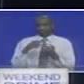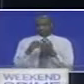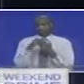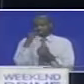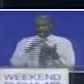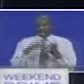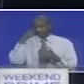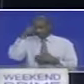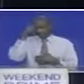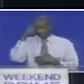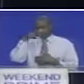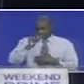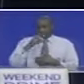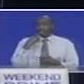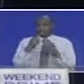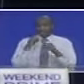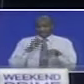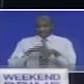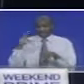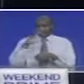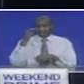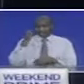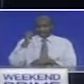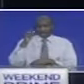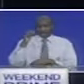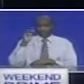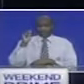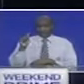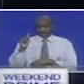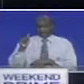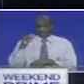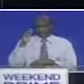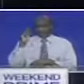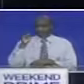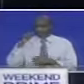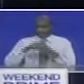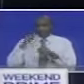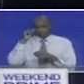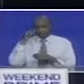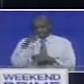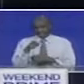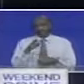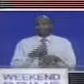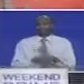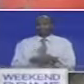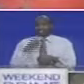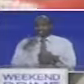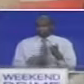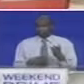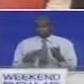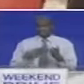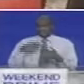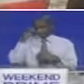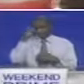Court leaders Raila Odinga and Moses Wetangula spoke at Changamwe in Mombasa County during a youth football tournament. They termed statements by